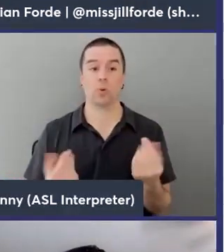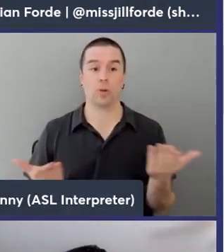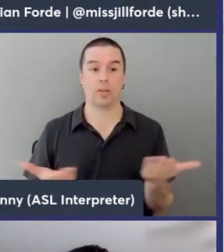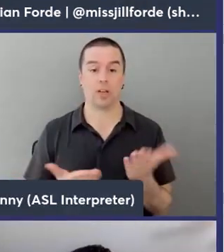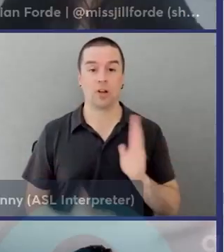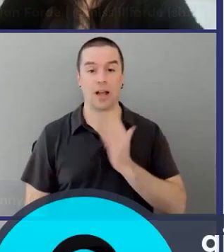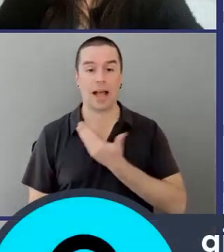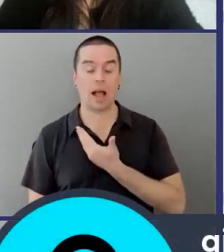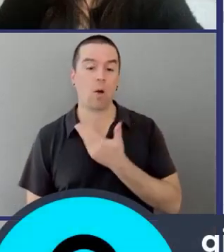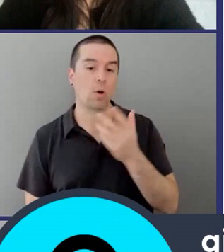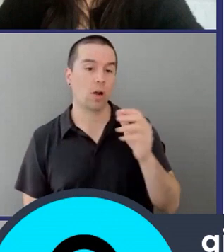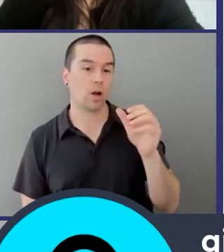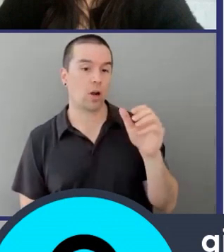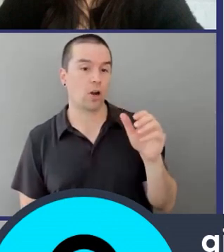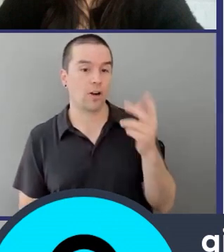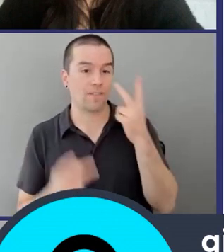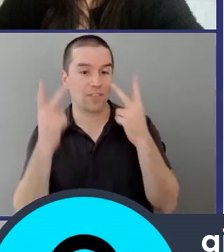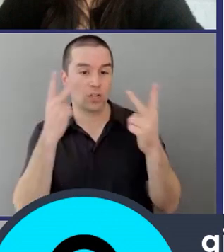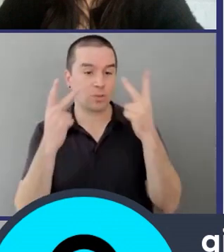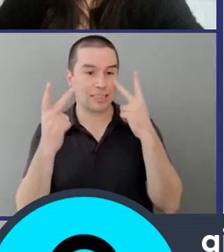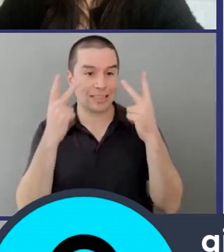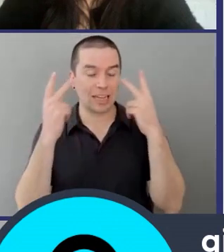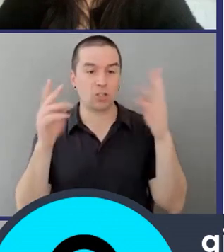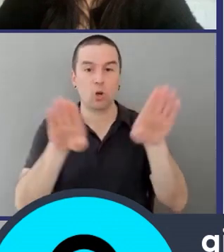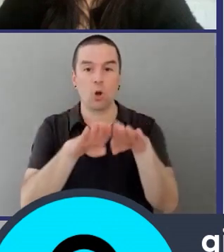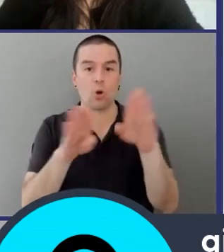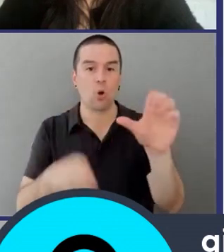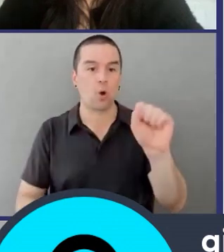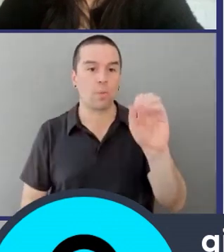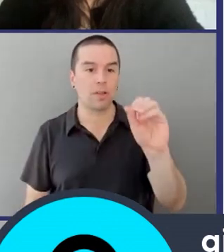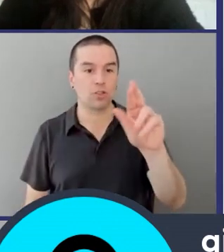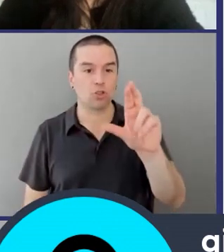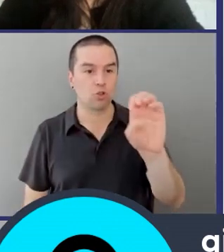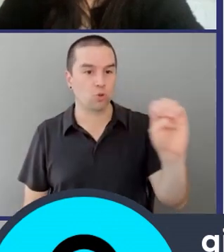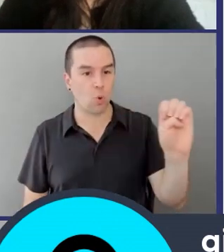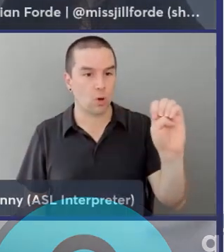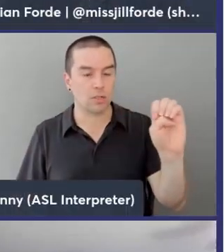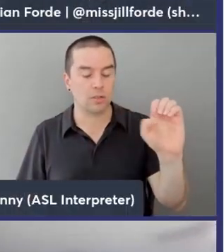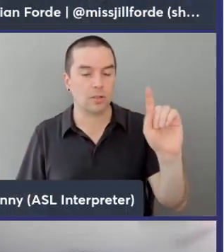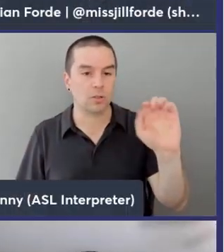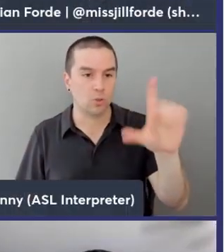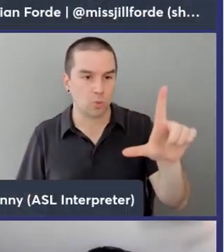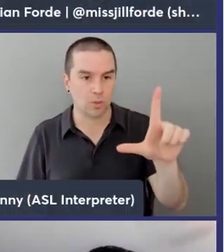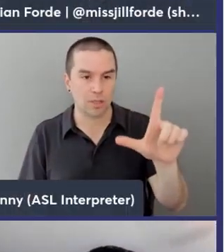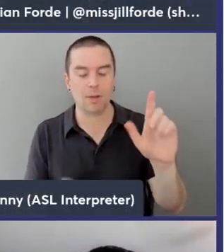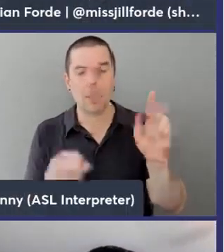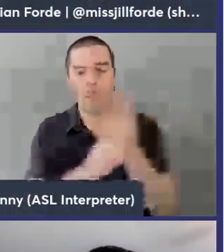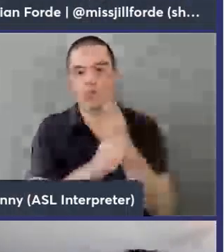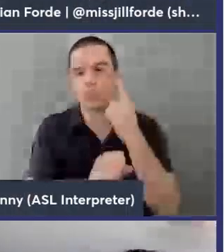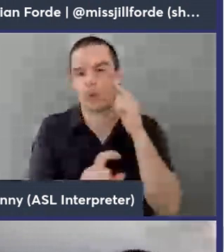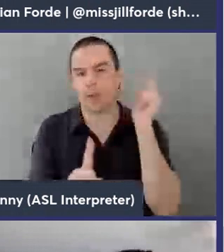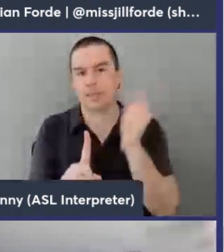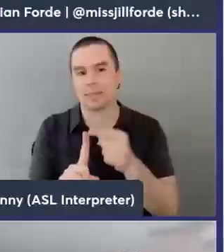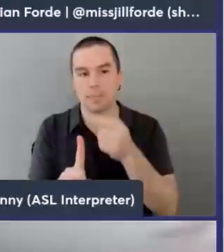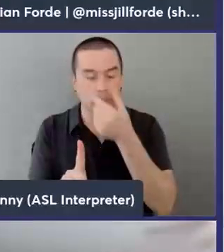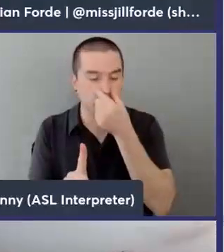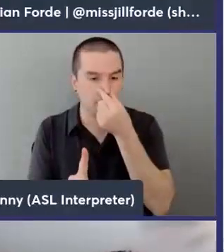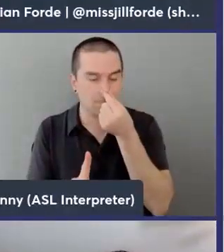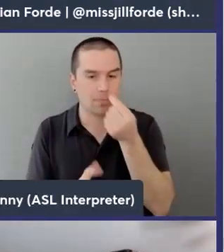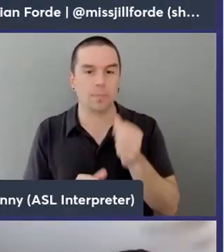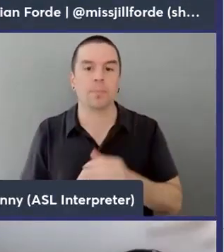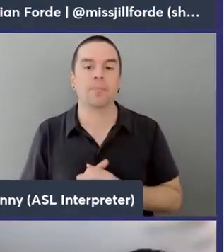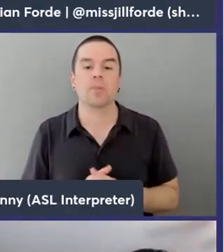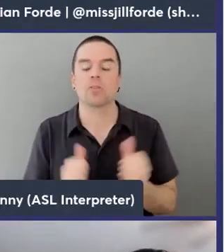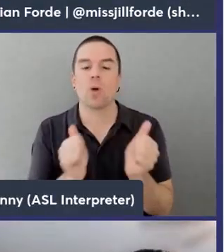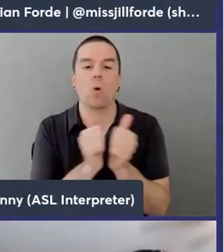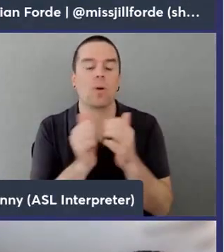visualization, our open source visualization tool that we're able to do with this. So, even without, like I said, without giving you